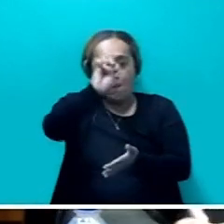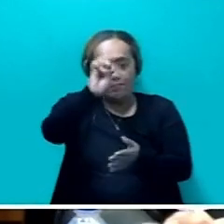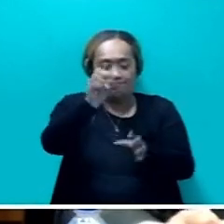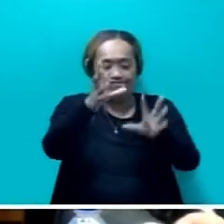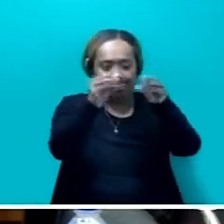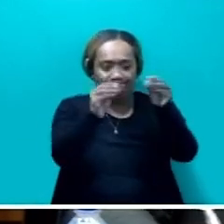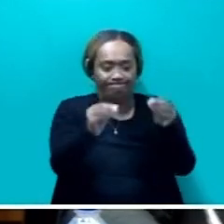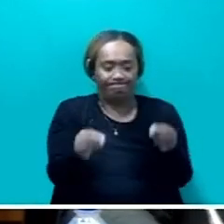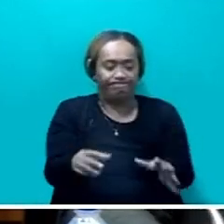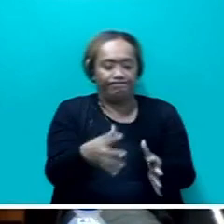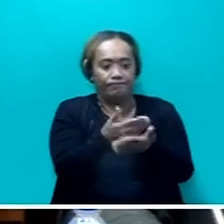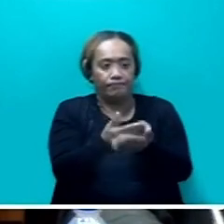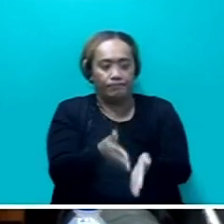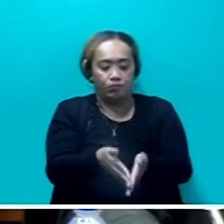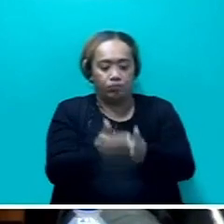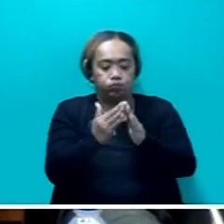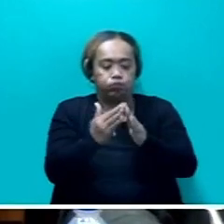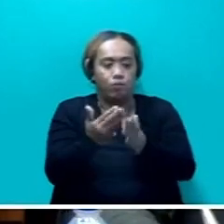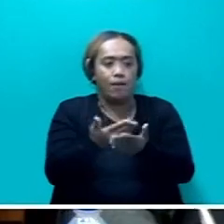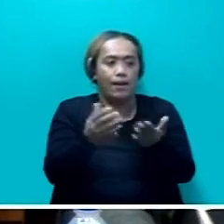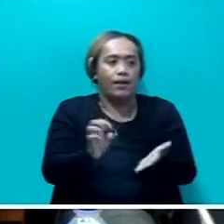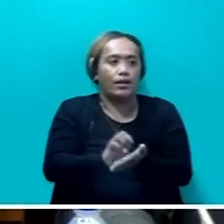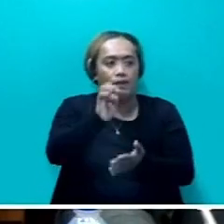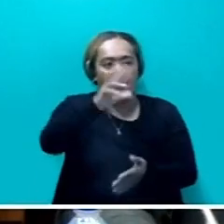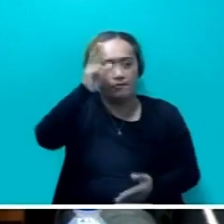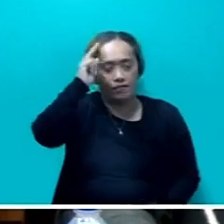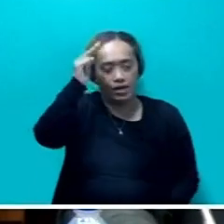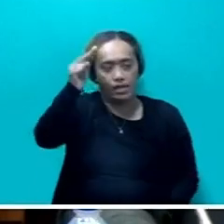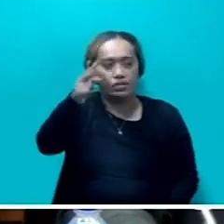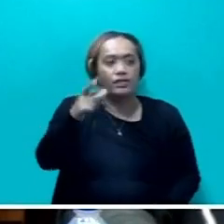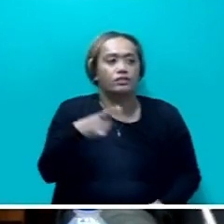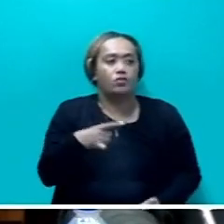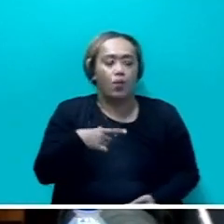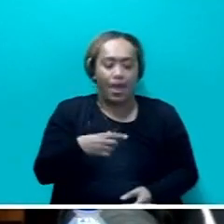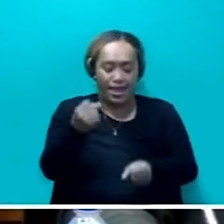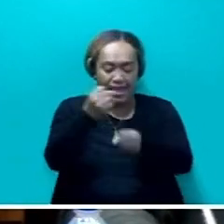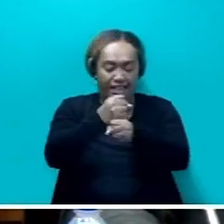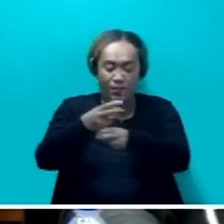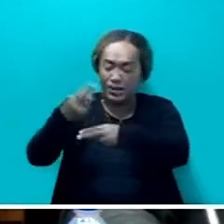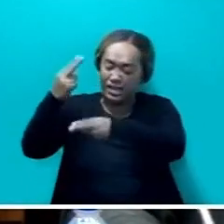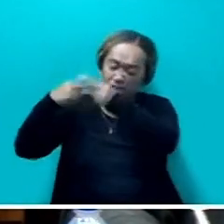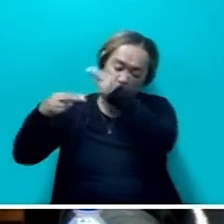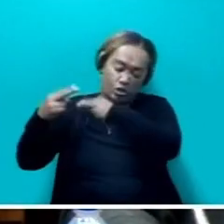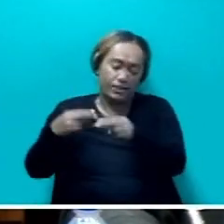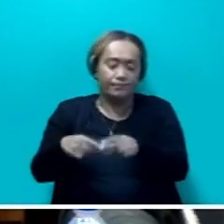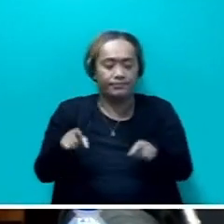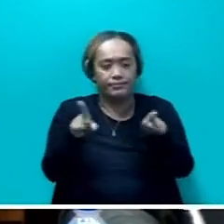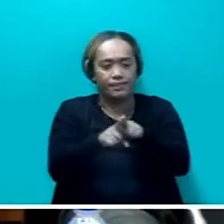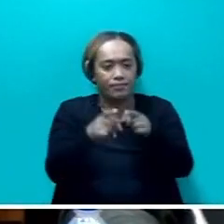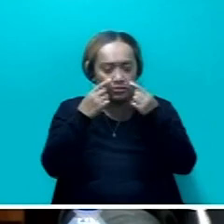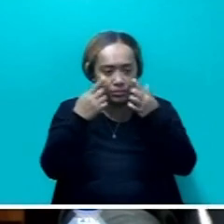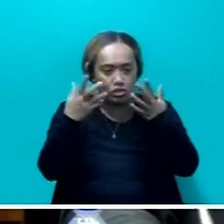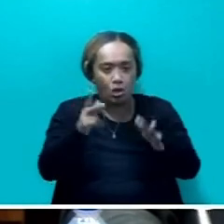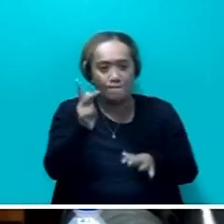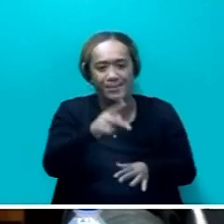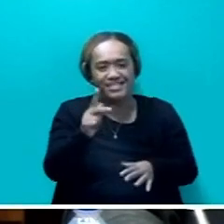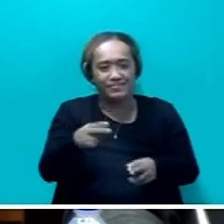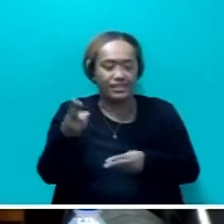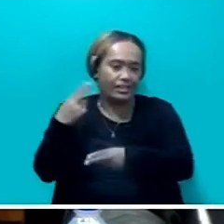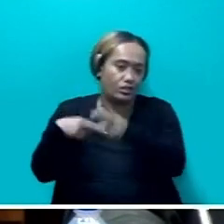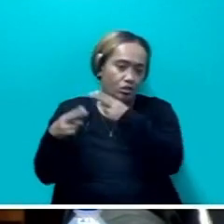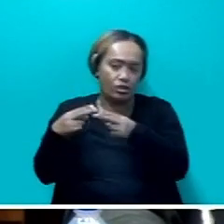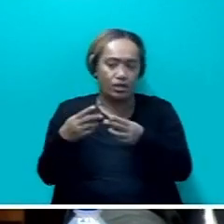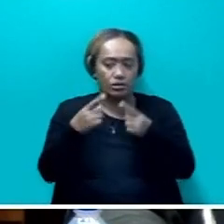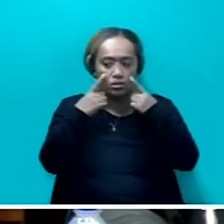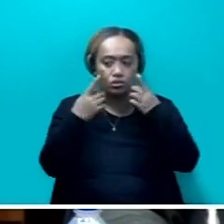of our nation. Girmit history, Mr. Speaker, is an integral part of Fiji's and Pacific history, and a day